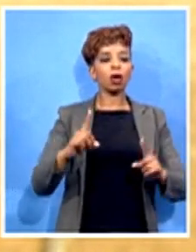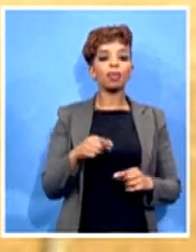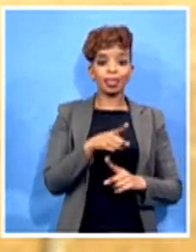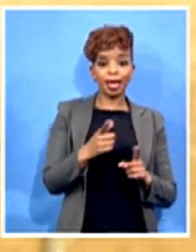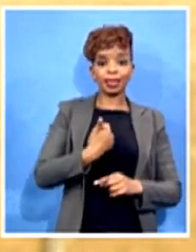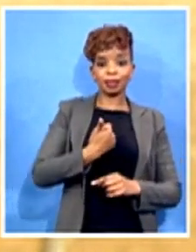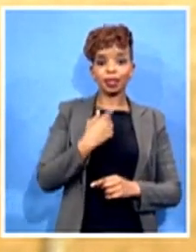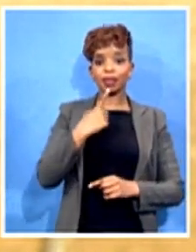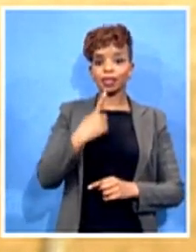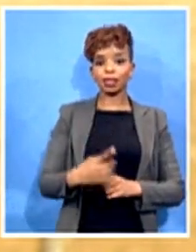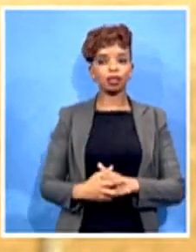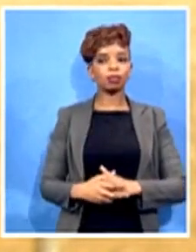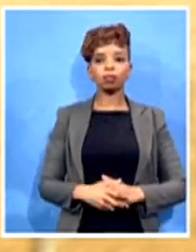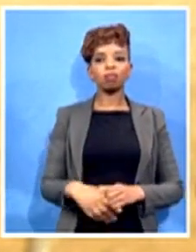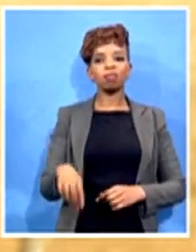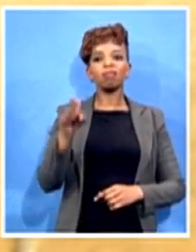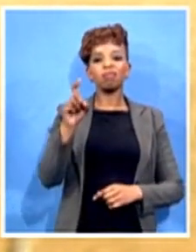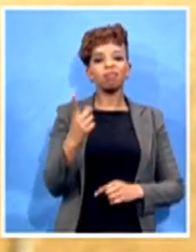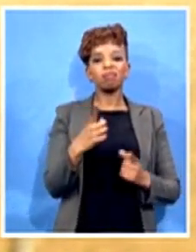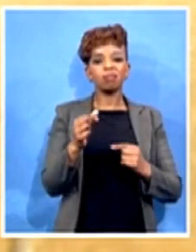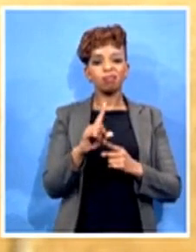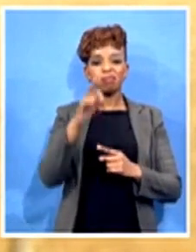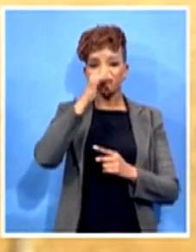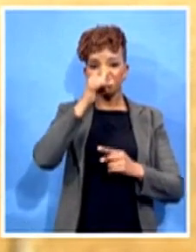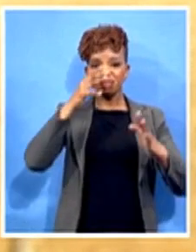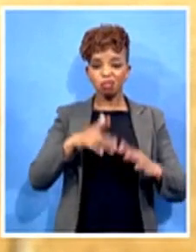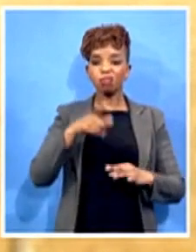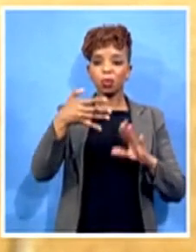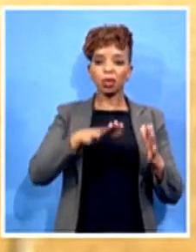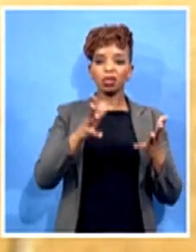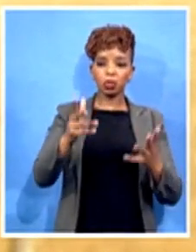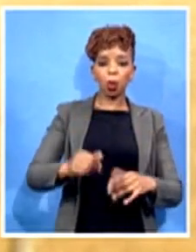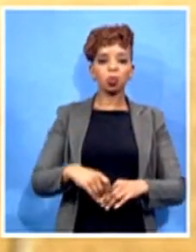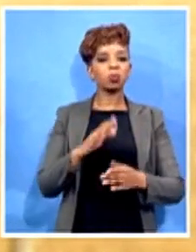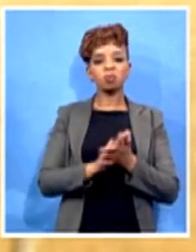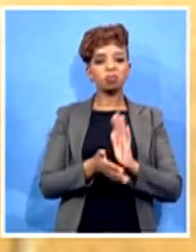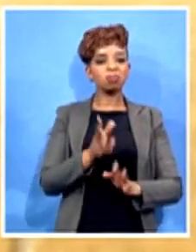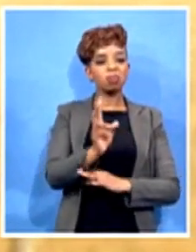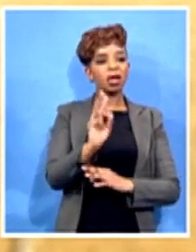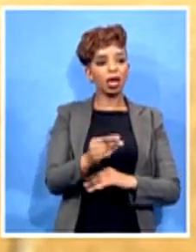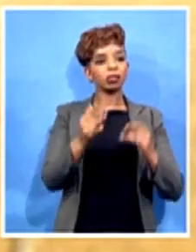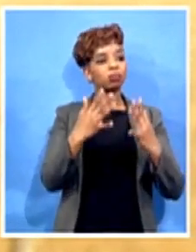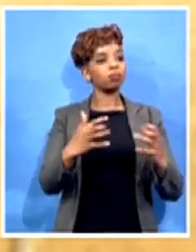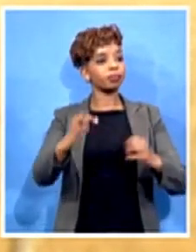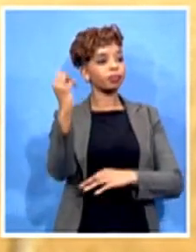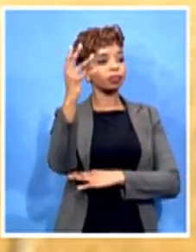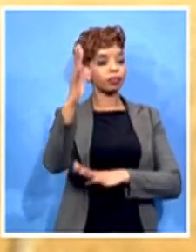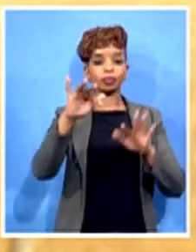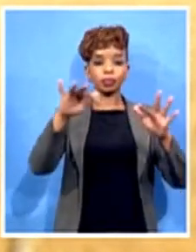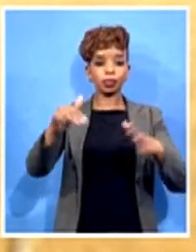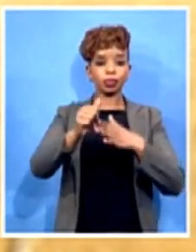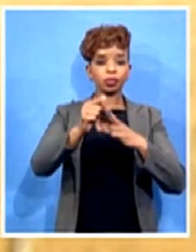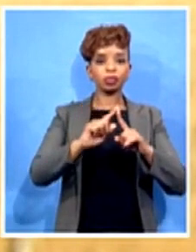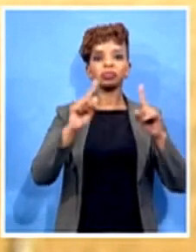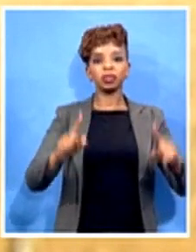That is one thing that led to the generation of that time to not leave it as it is. They challenged the